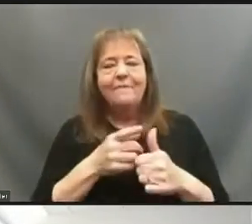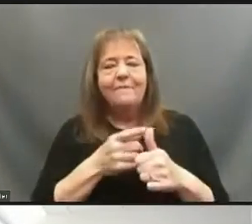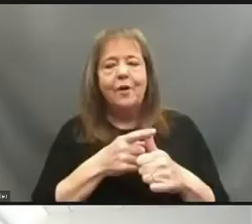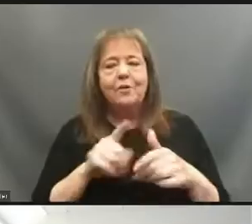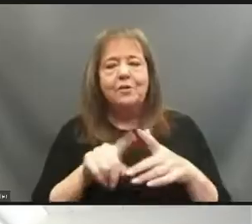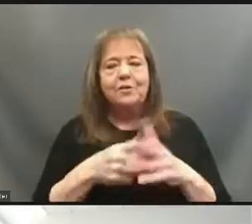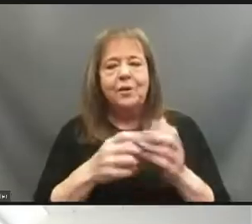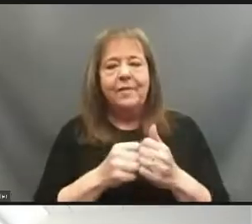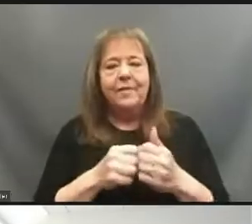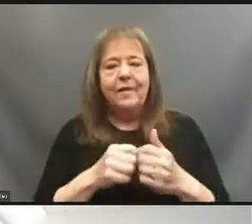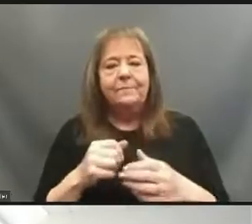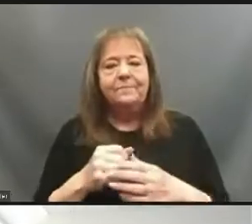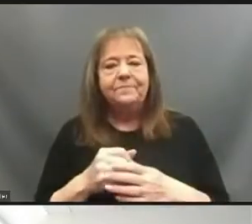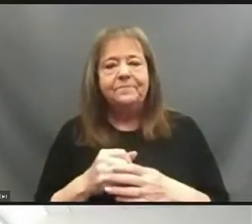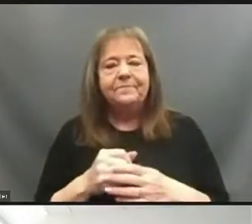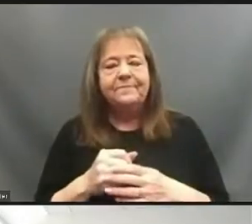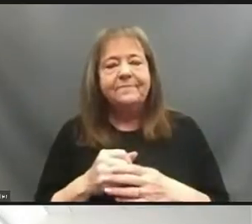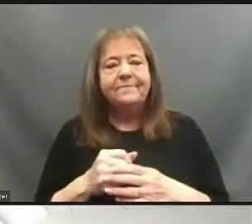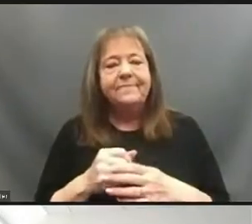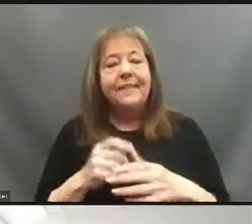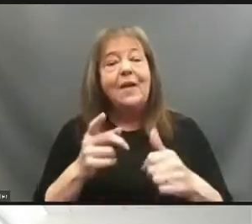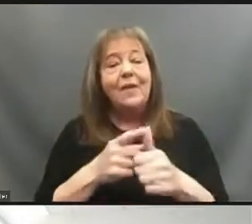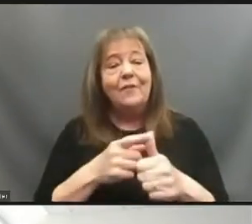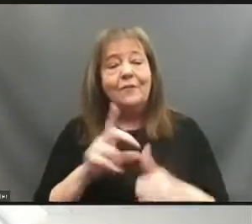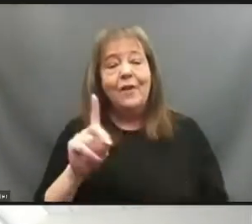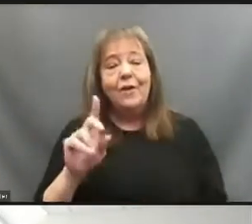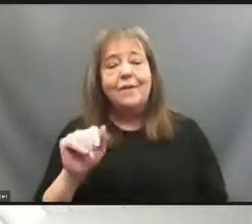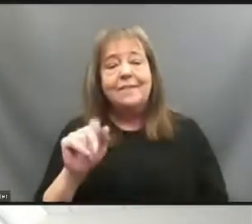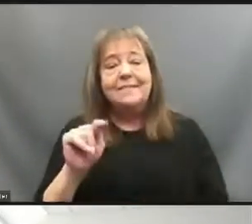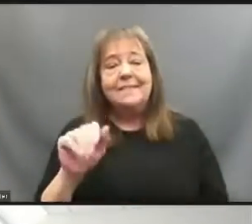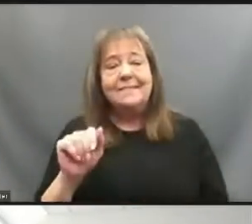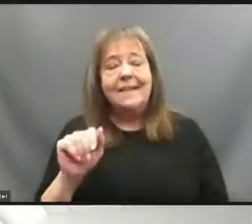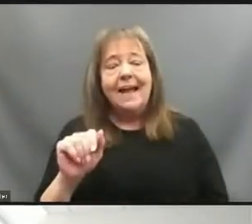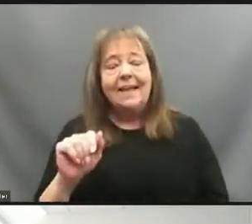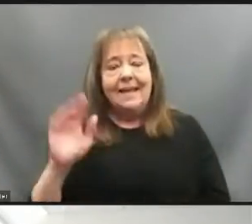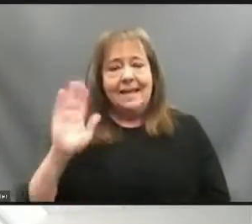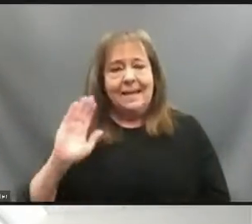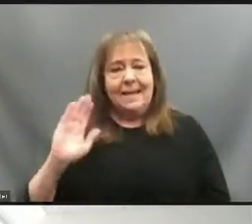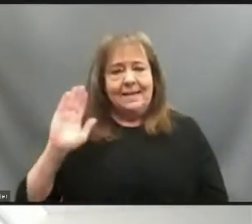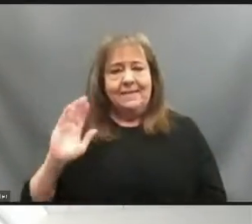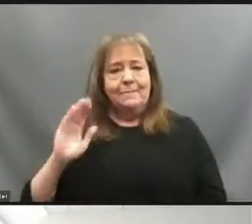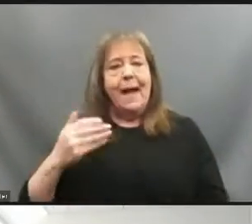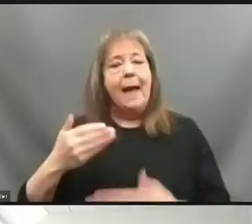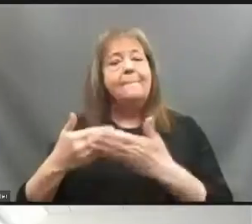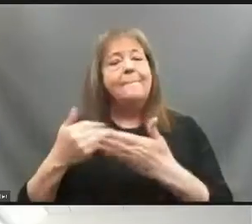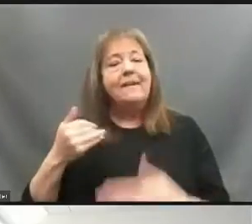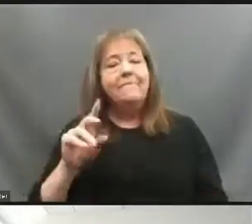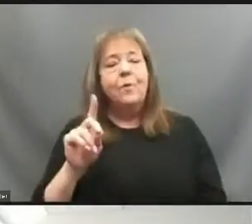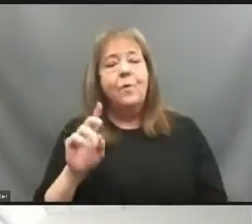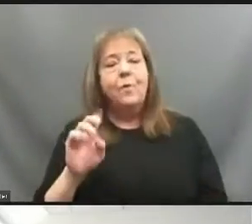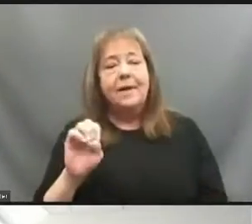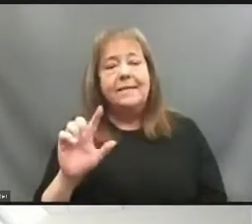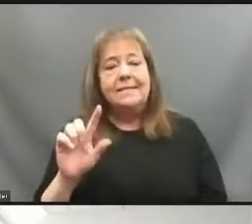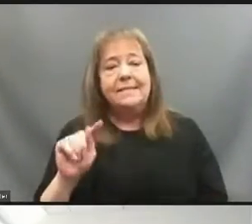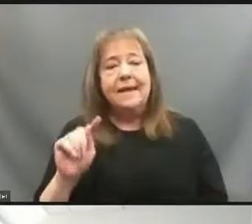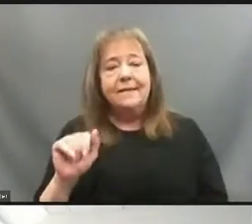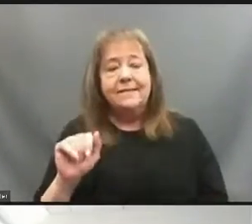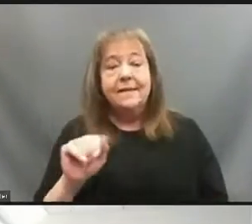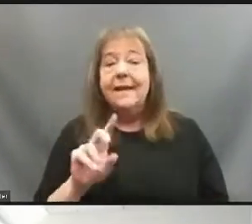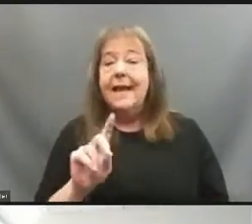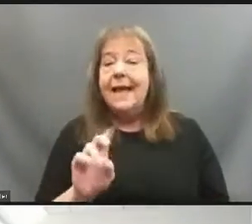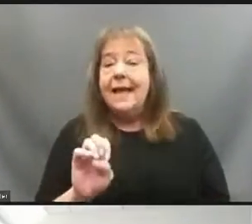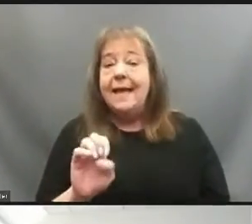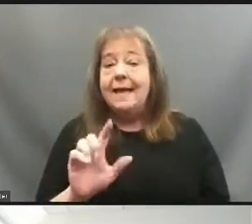the prior data. So the original data on the monoclonal antibodies was back prior to Delta. Bear in mind that Delta is more